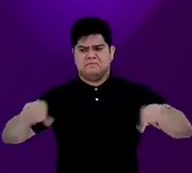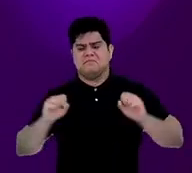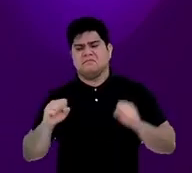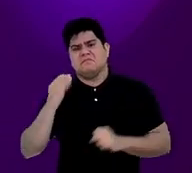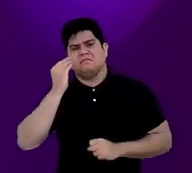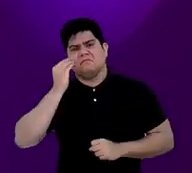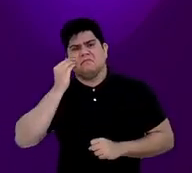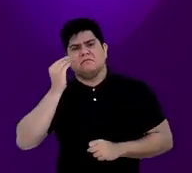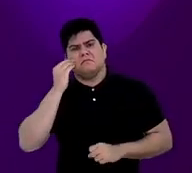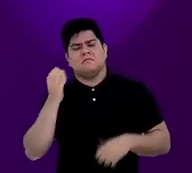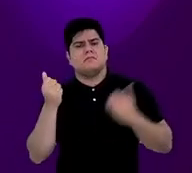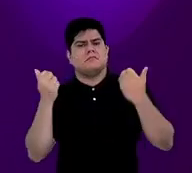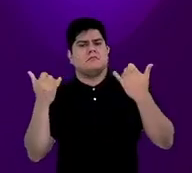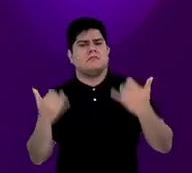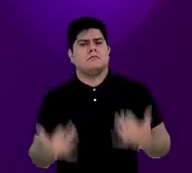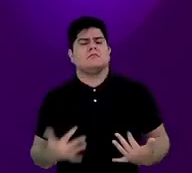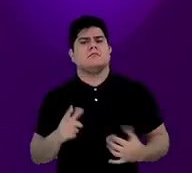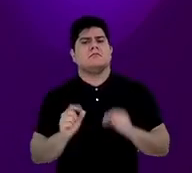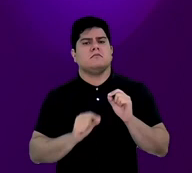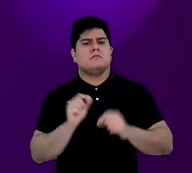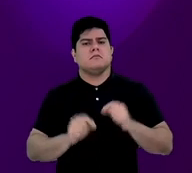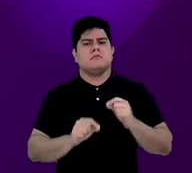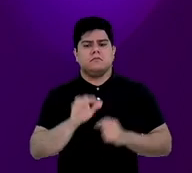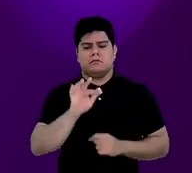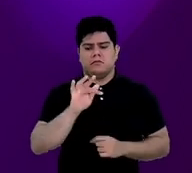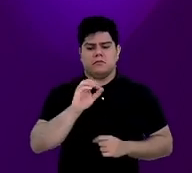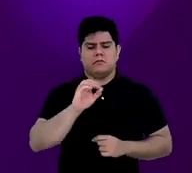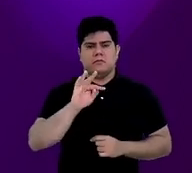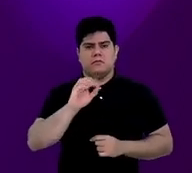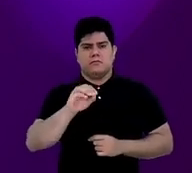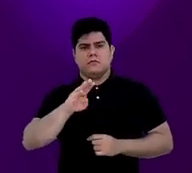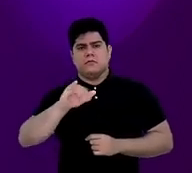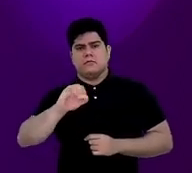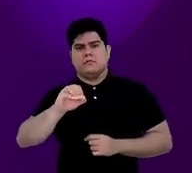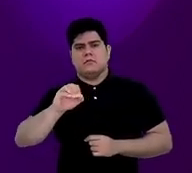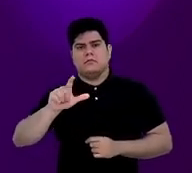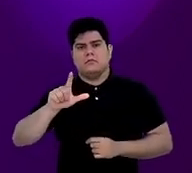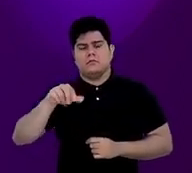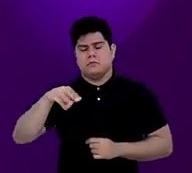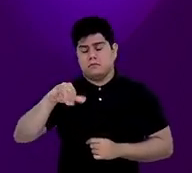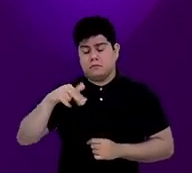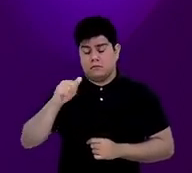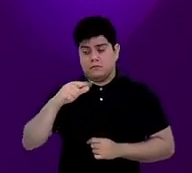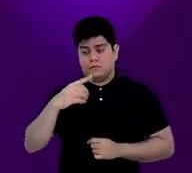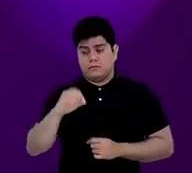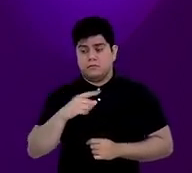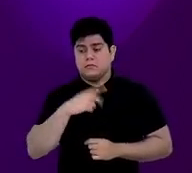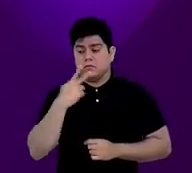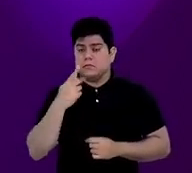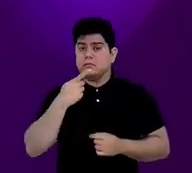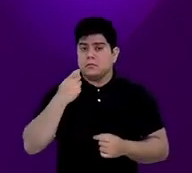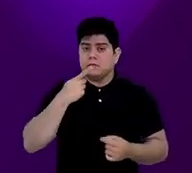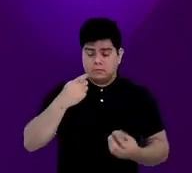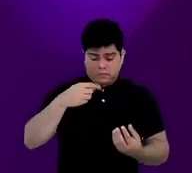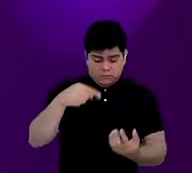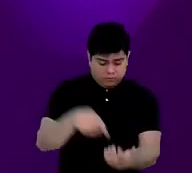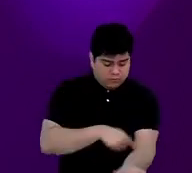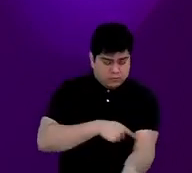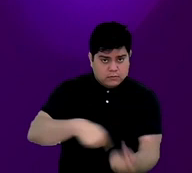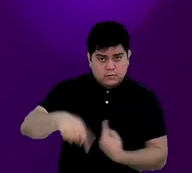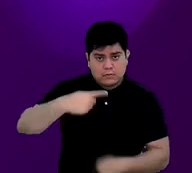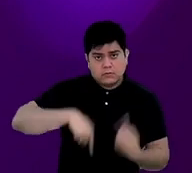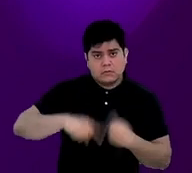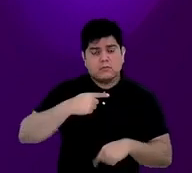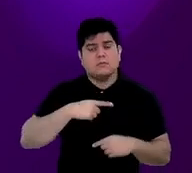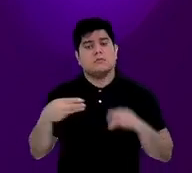It was recently reported that blood contains circulating cell-free mitochondria, which was quite a